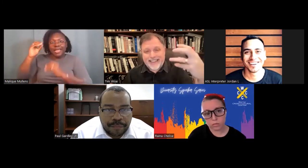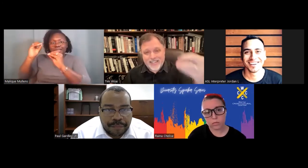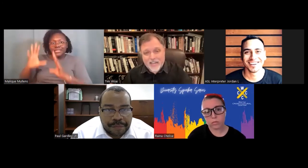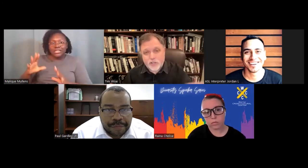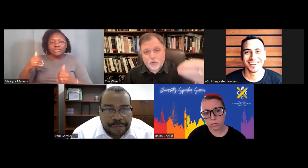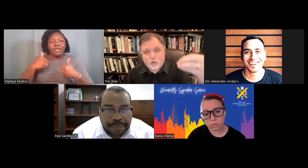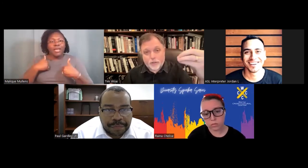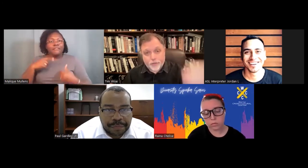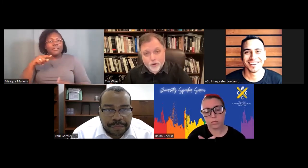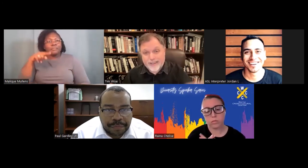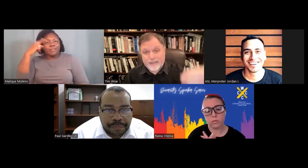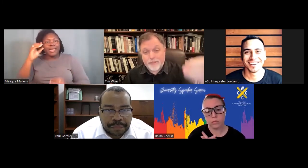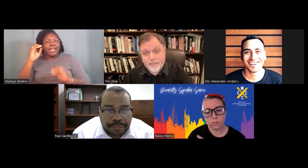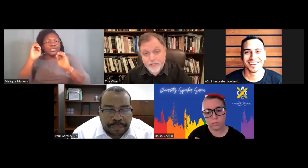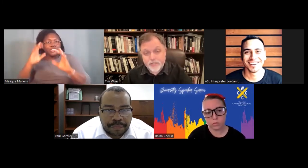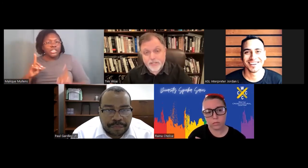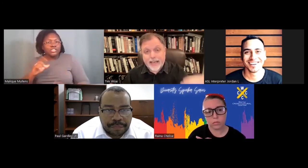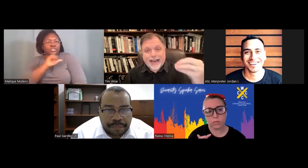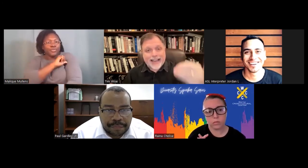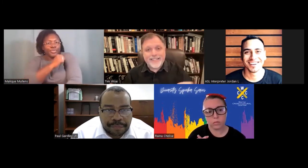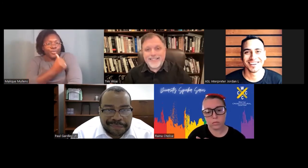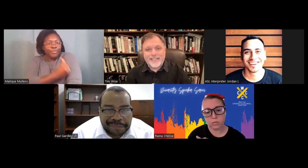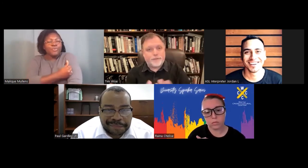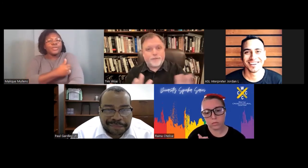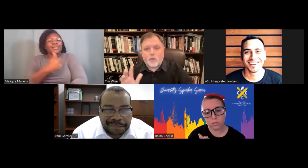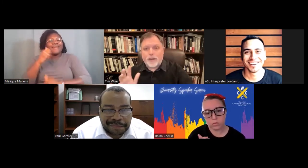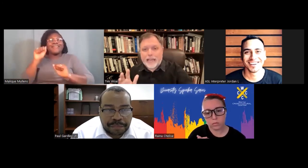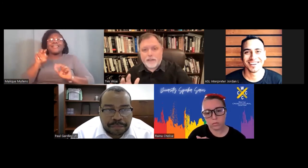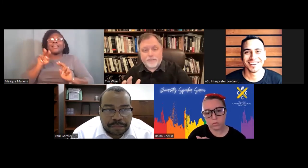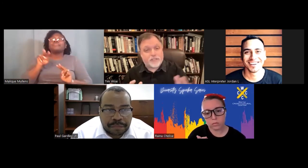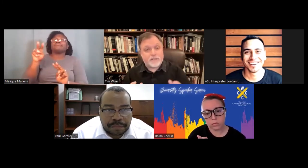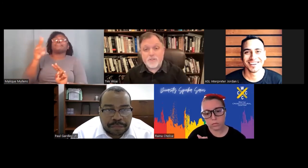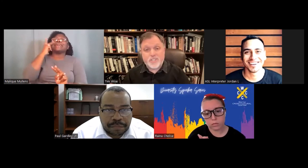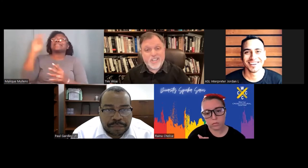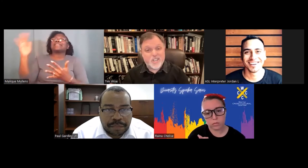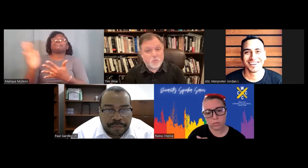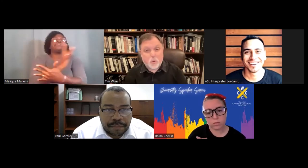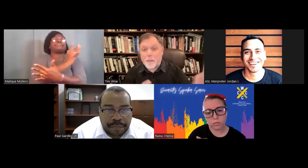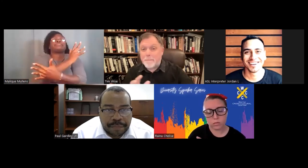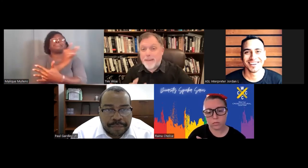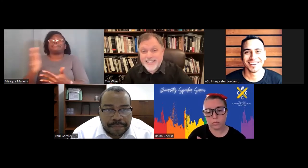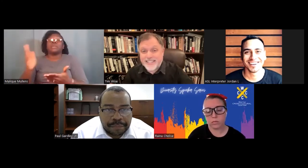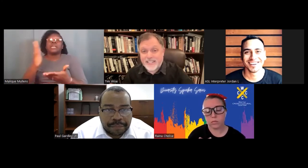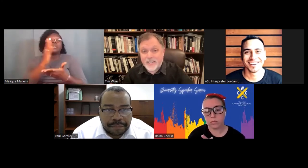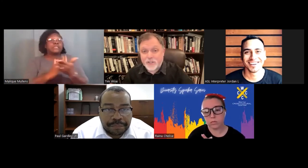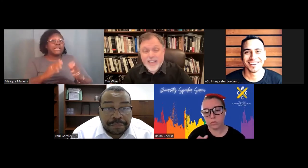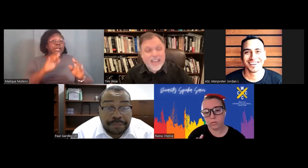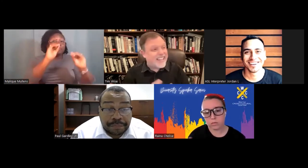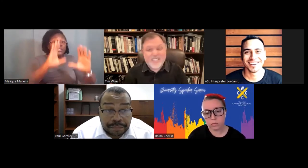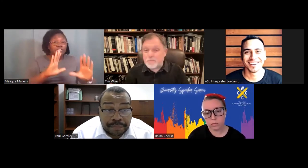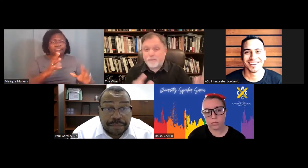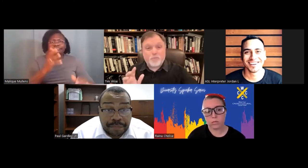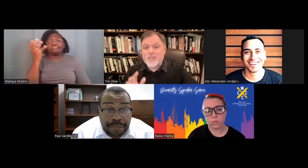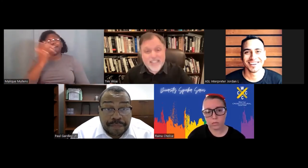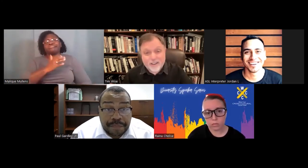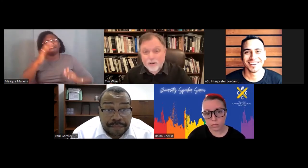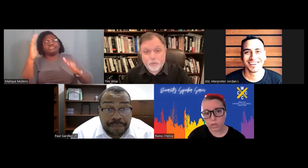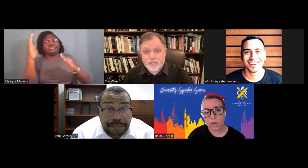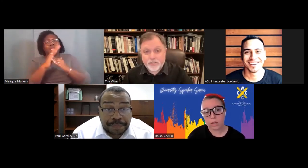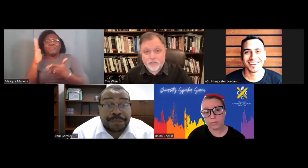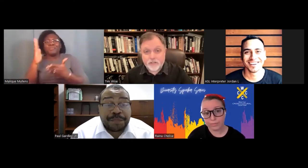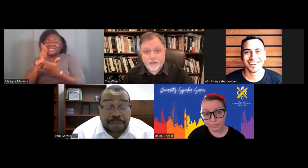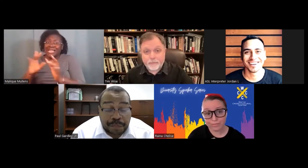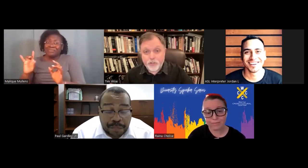in educational authority positions, I could see the full gamut of it. Some of those teachers were amazing teachers and some of them were